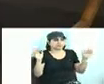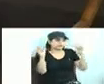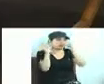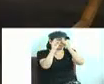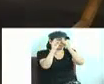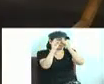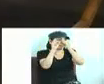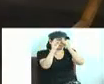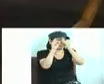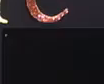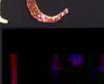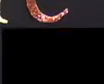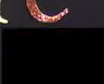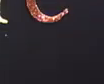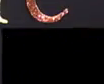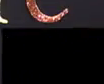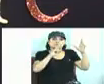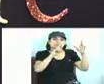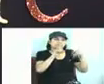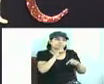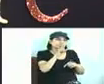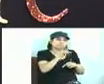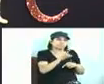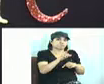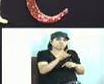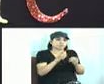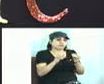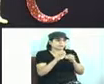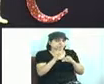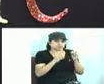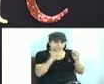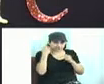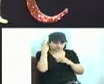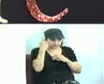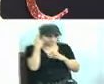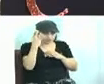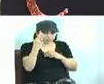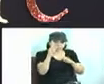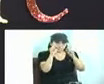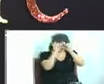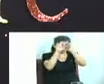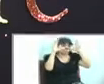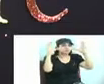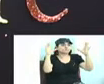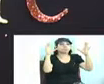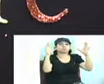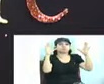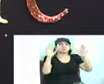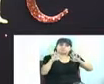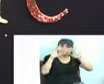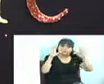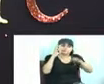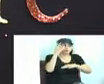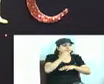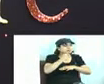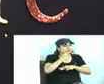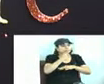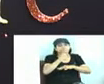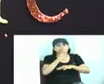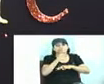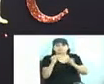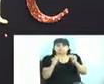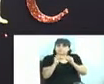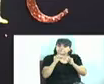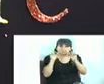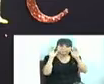Imagine. Imagine that you truly are more than you realize. Imagine that you are more wonderful, more beautiful, more fabulously made